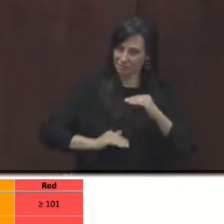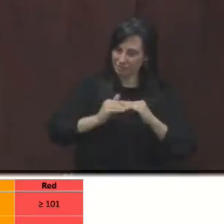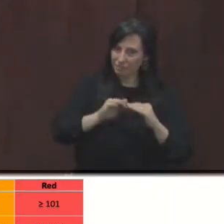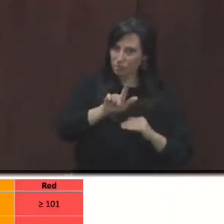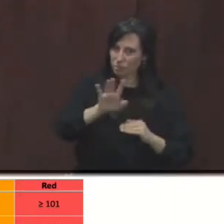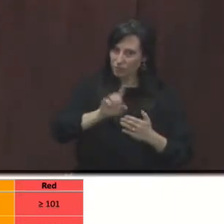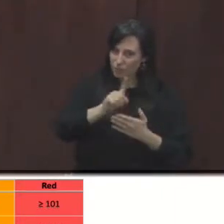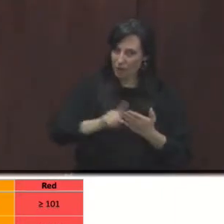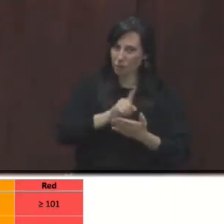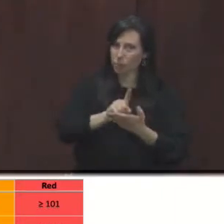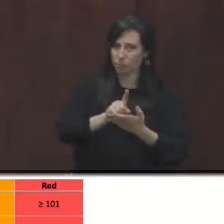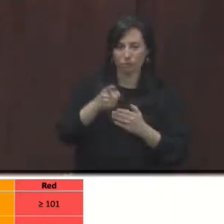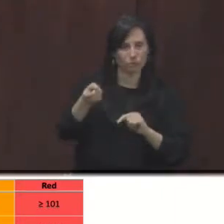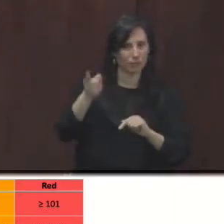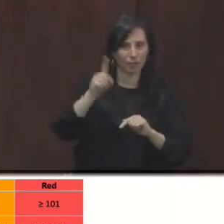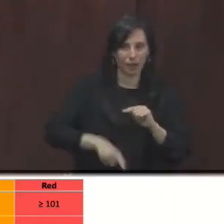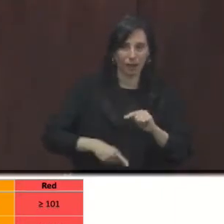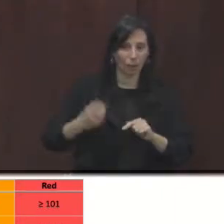notification is not acceptable.